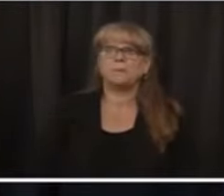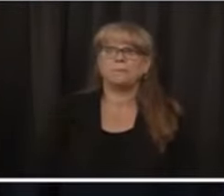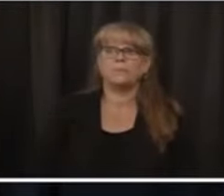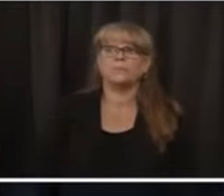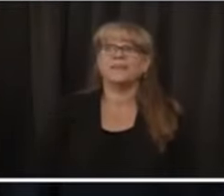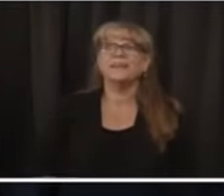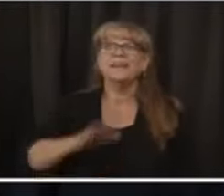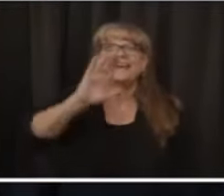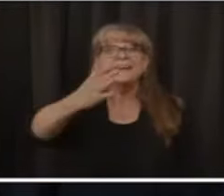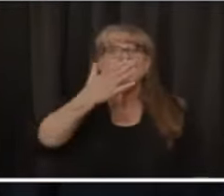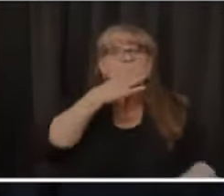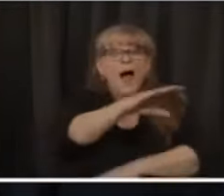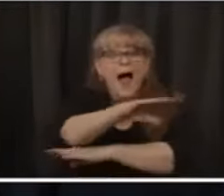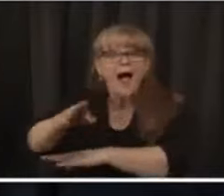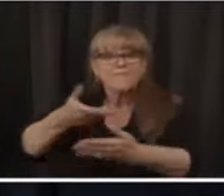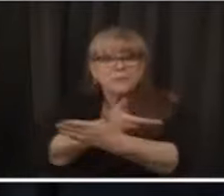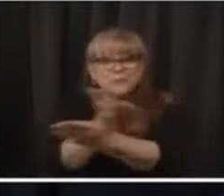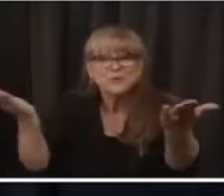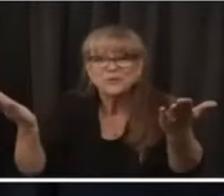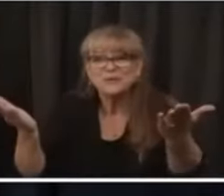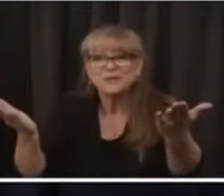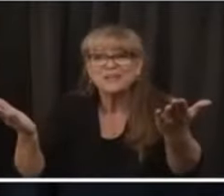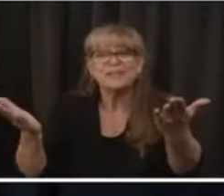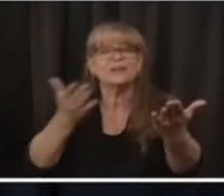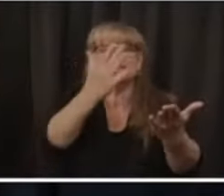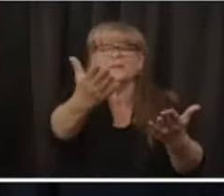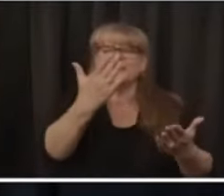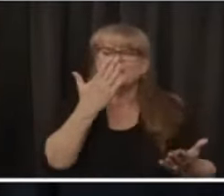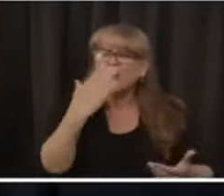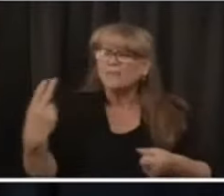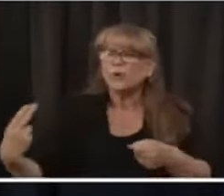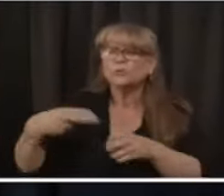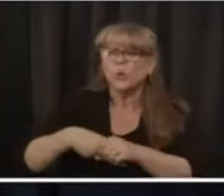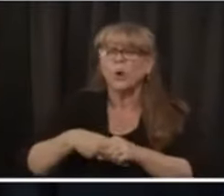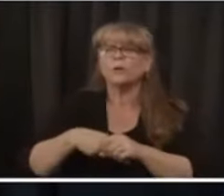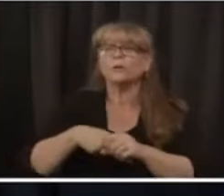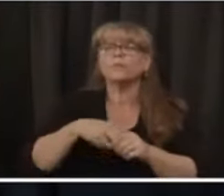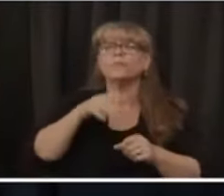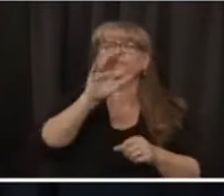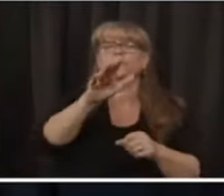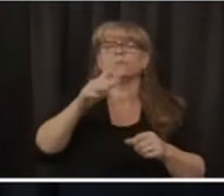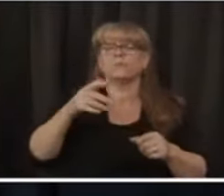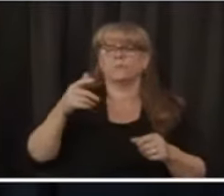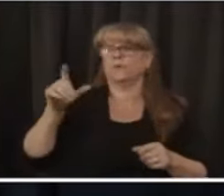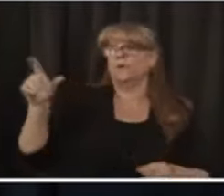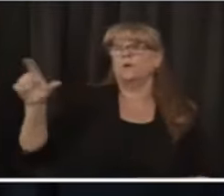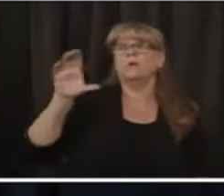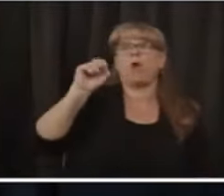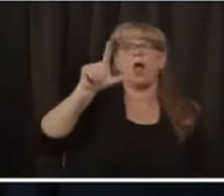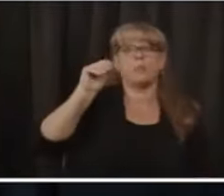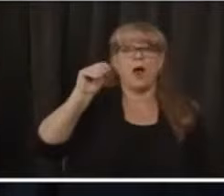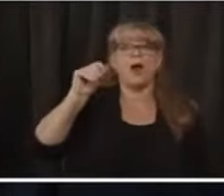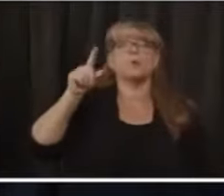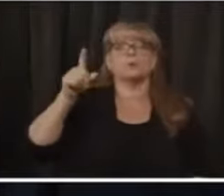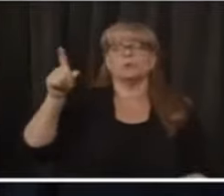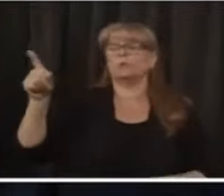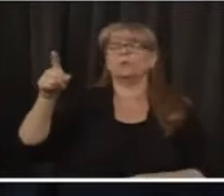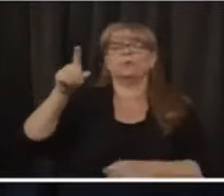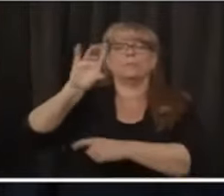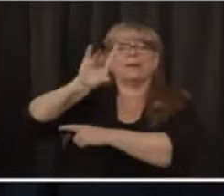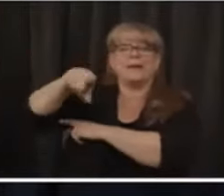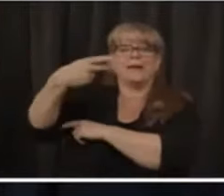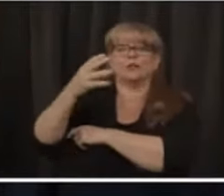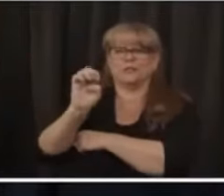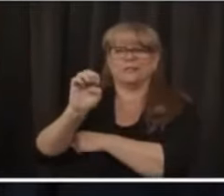Good afternoon, everyone. Thank you for joining us. I'm joined by Colorado State Epidemiologist, Dr. Rachel Herlihy, who's going to walk